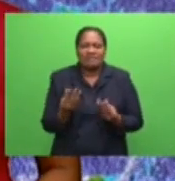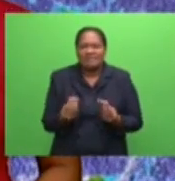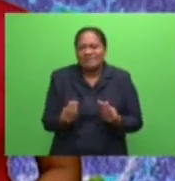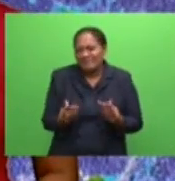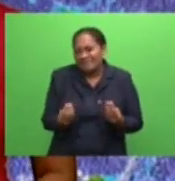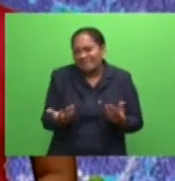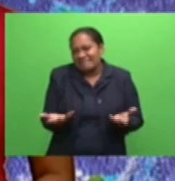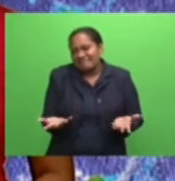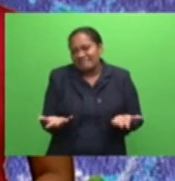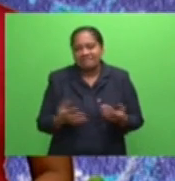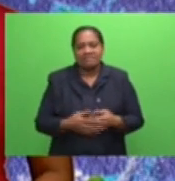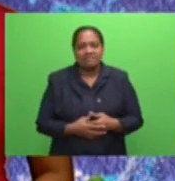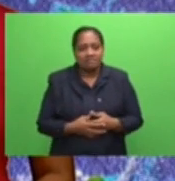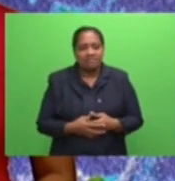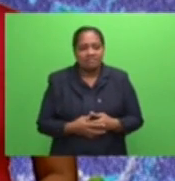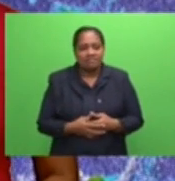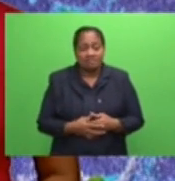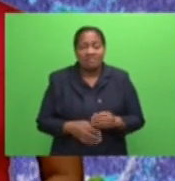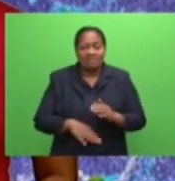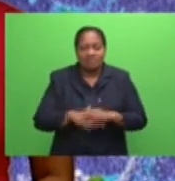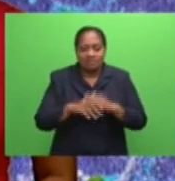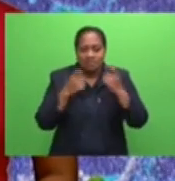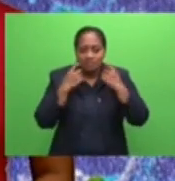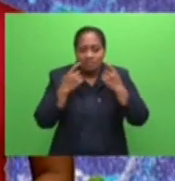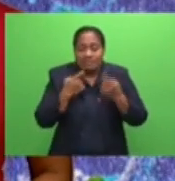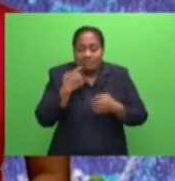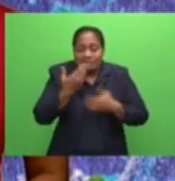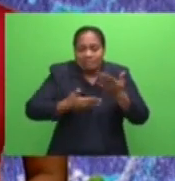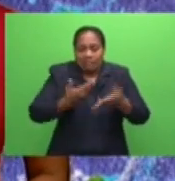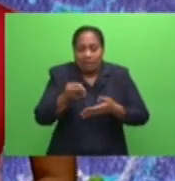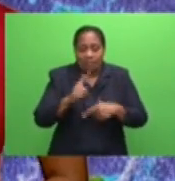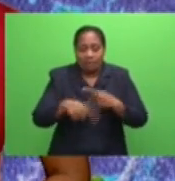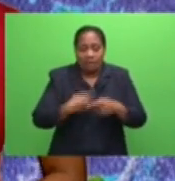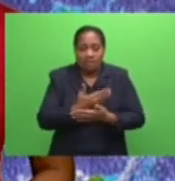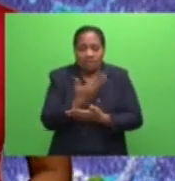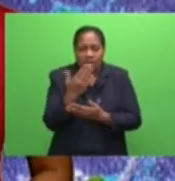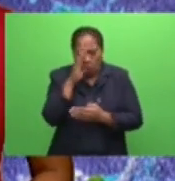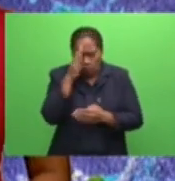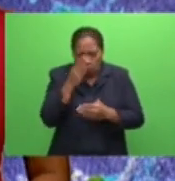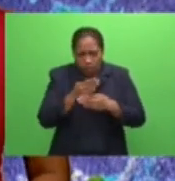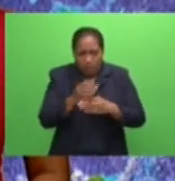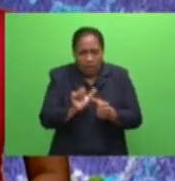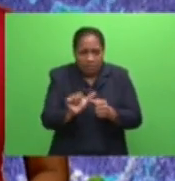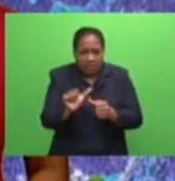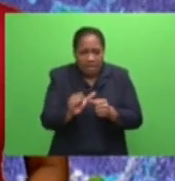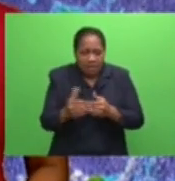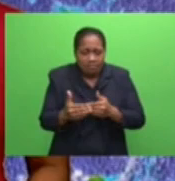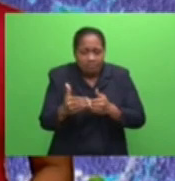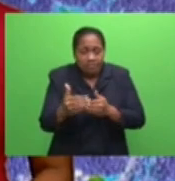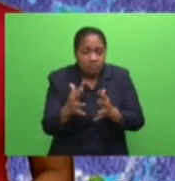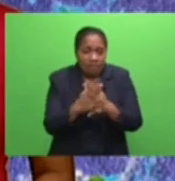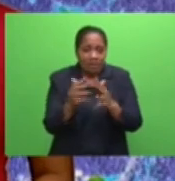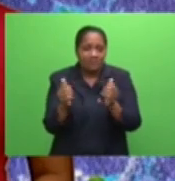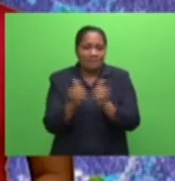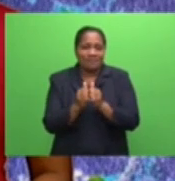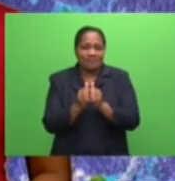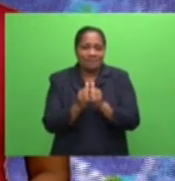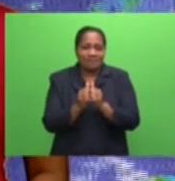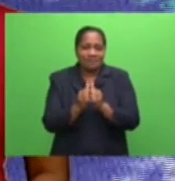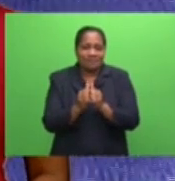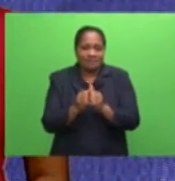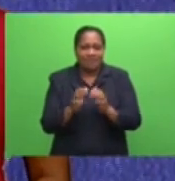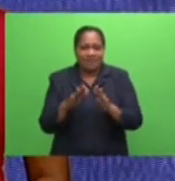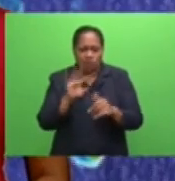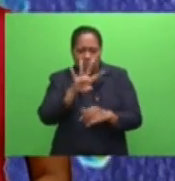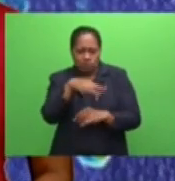mugginess. That fully describes the day. Hoping the day gets better in time for the weekend. Now moving on, checking the